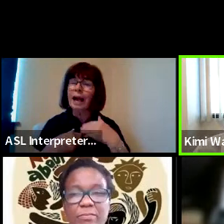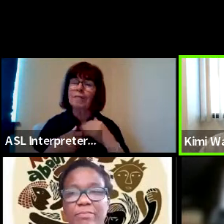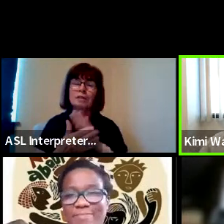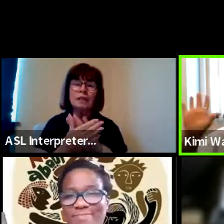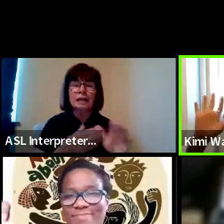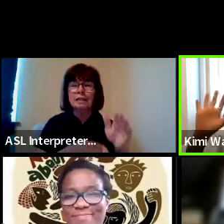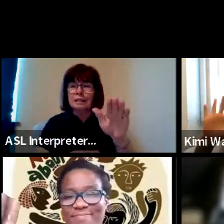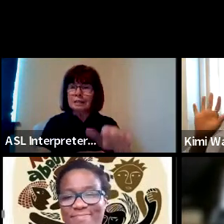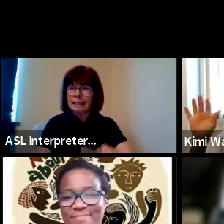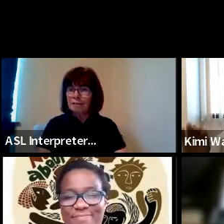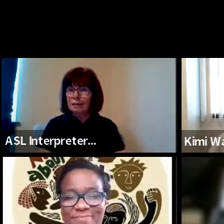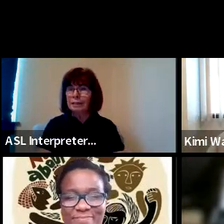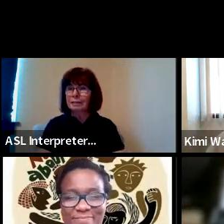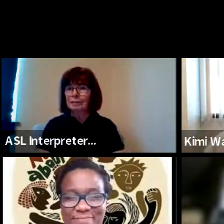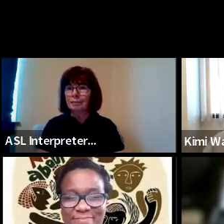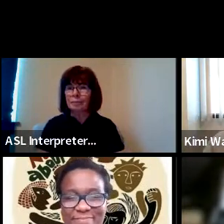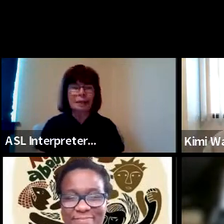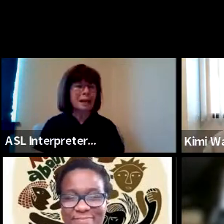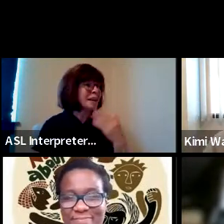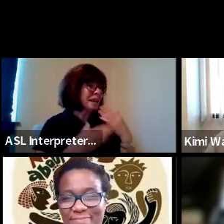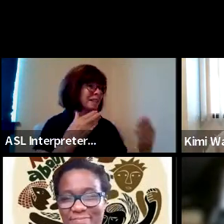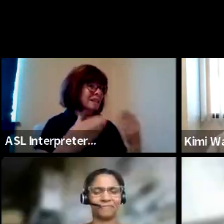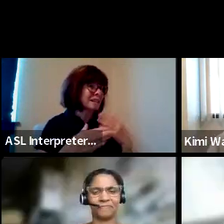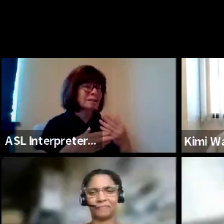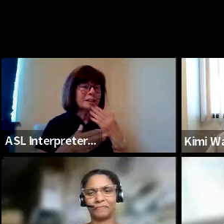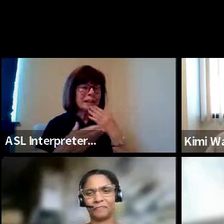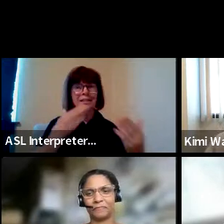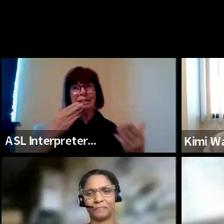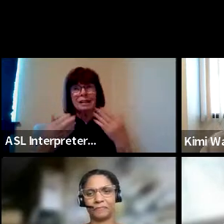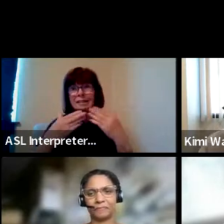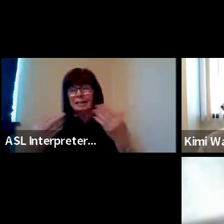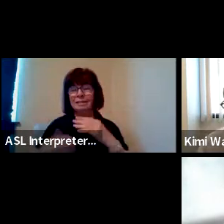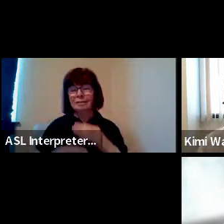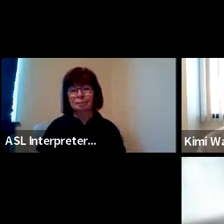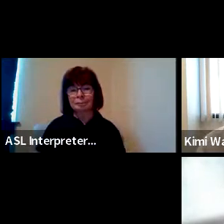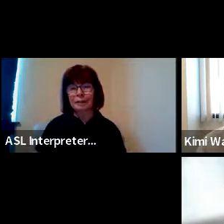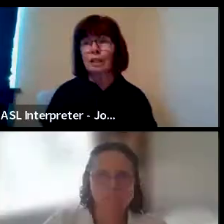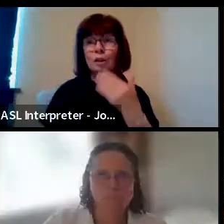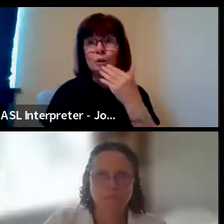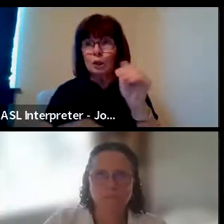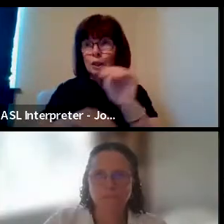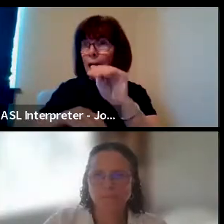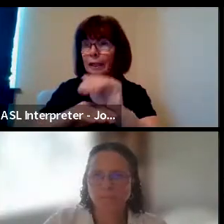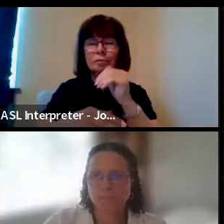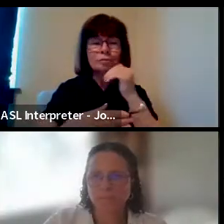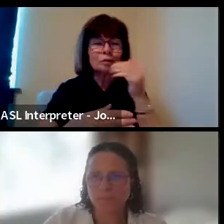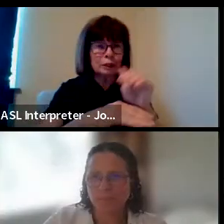Great. Thanks everybody. Yeah, Thanks so much. Good night, everybody.